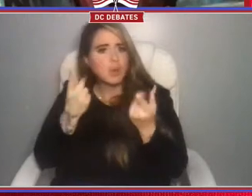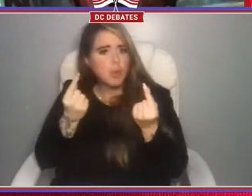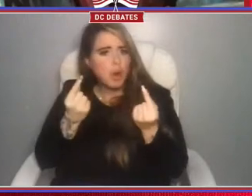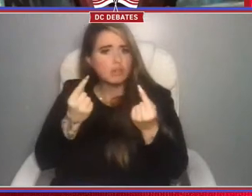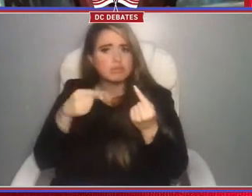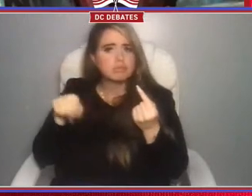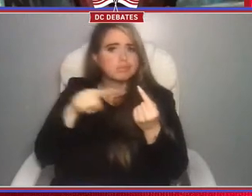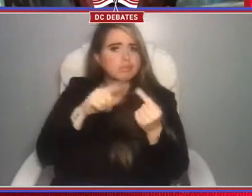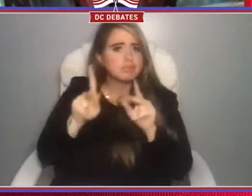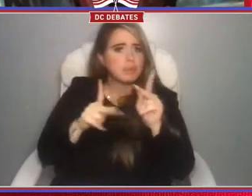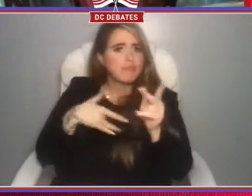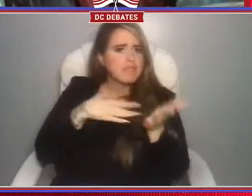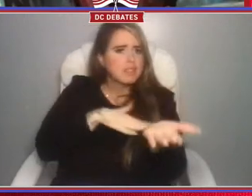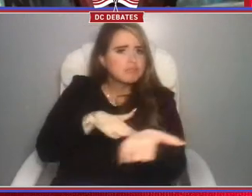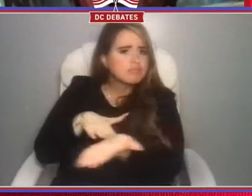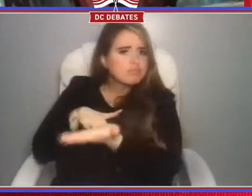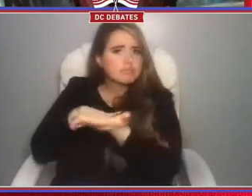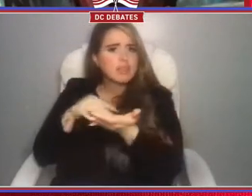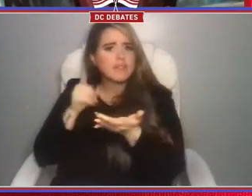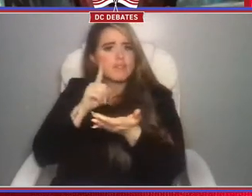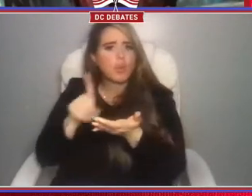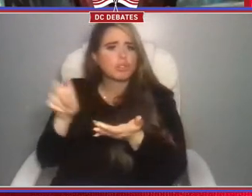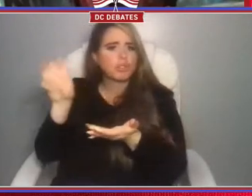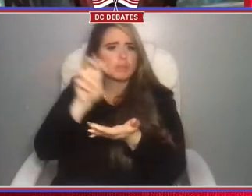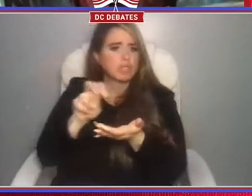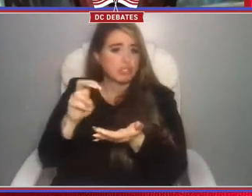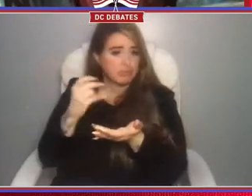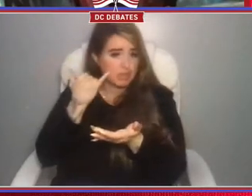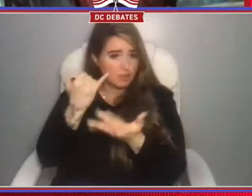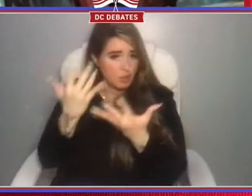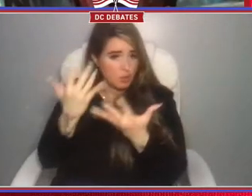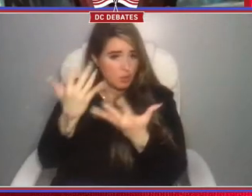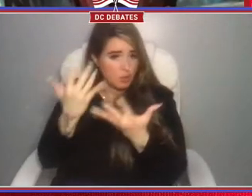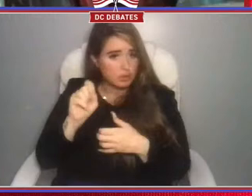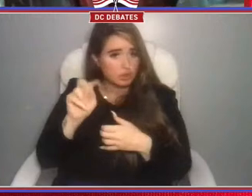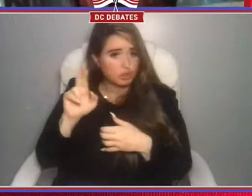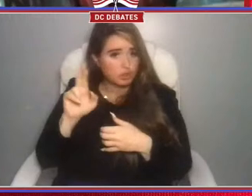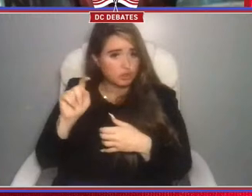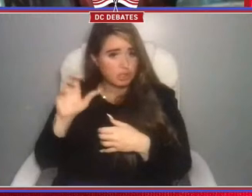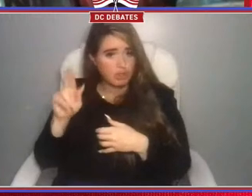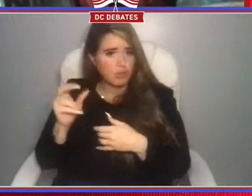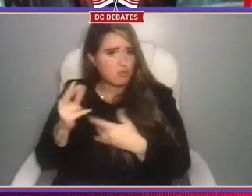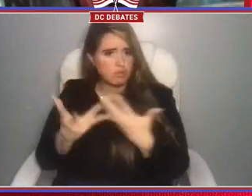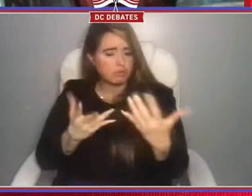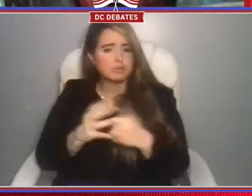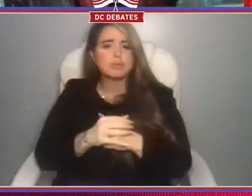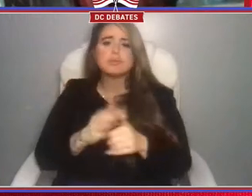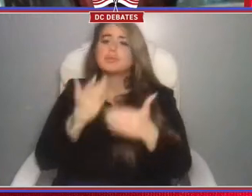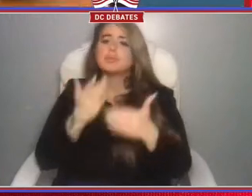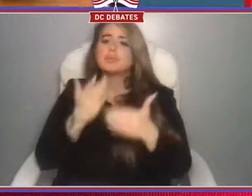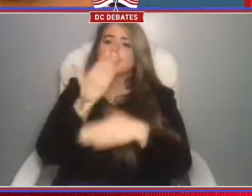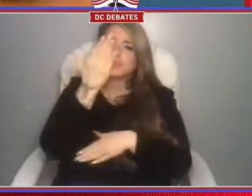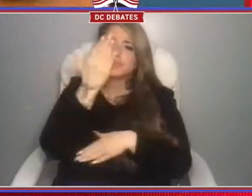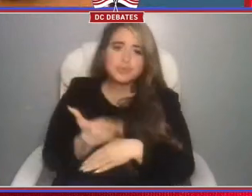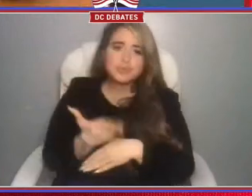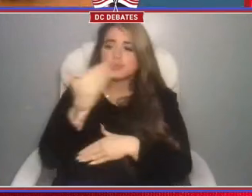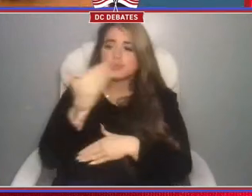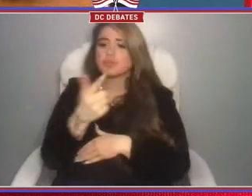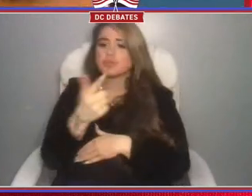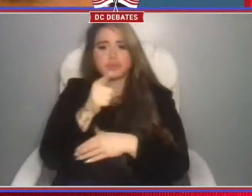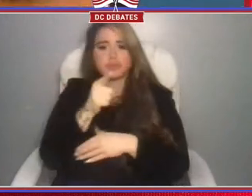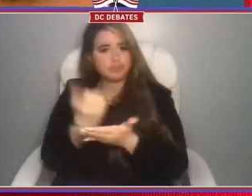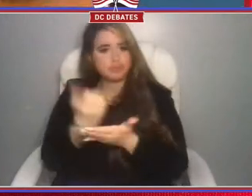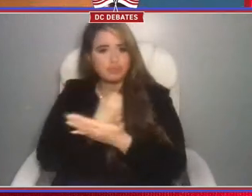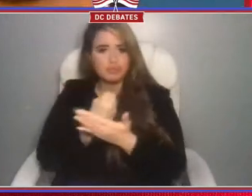relates to using that as a transportation method. Thank you very much to you and to all of our candidates for taking on so many different